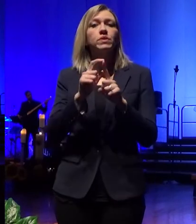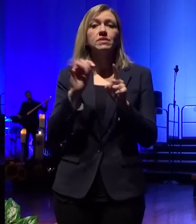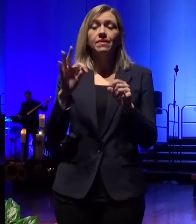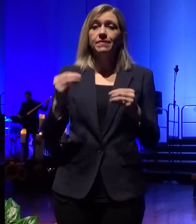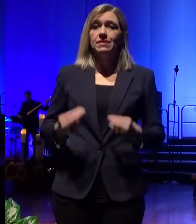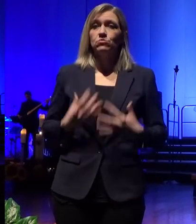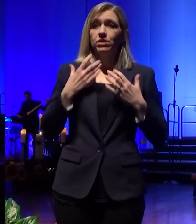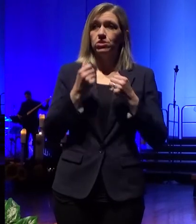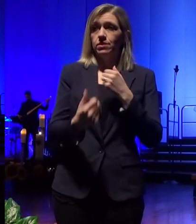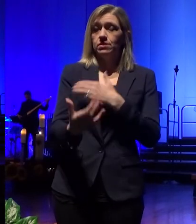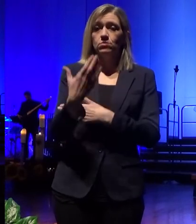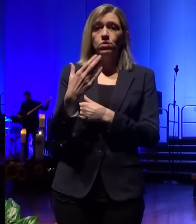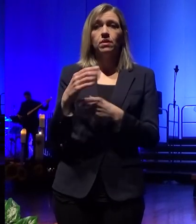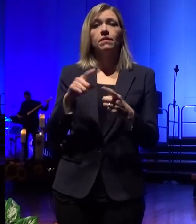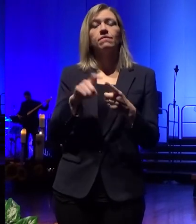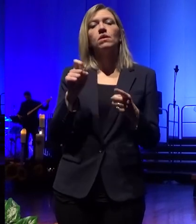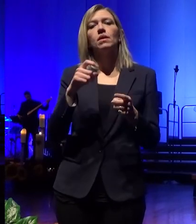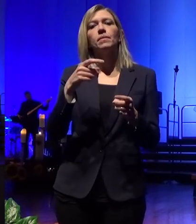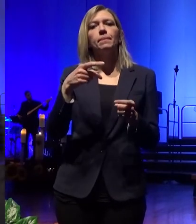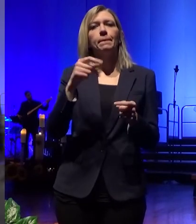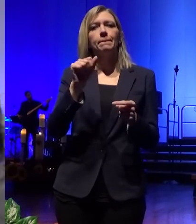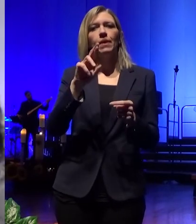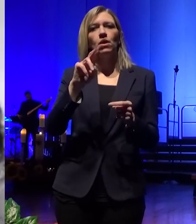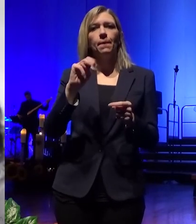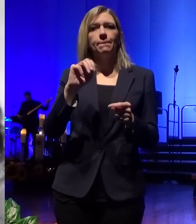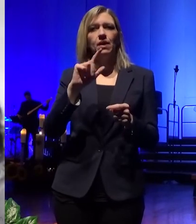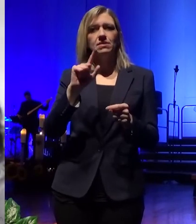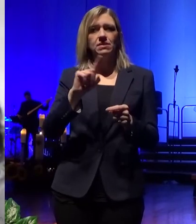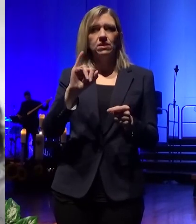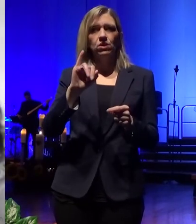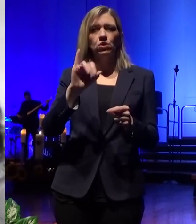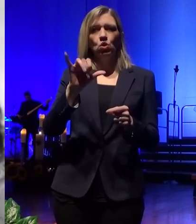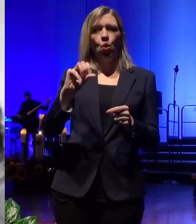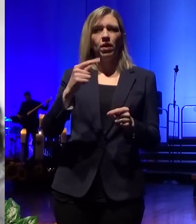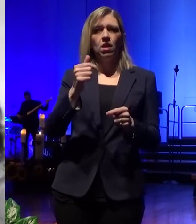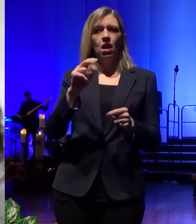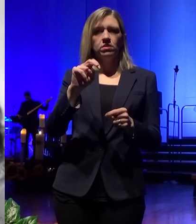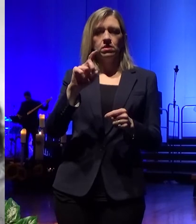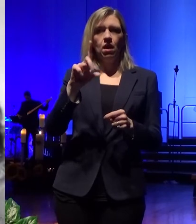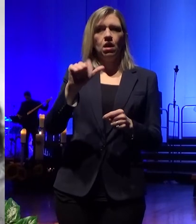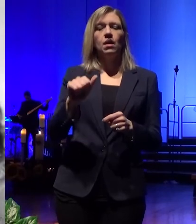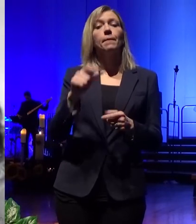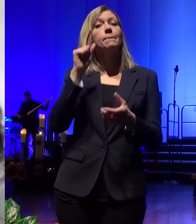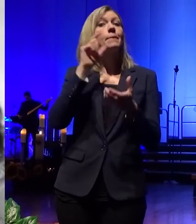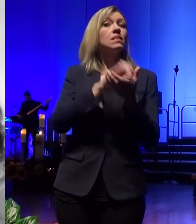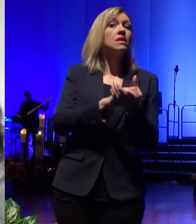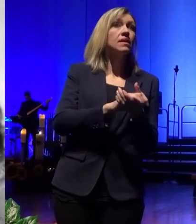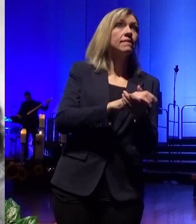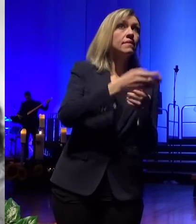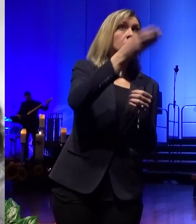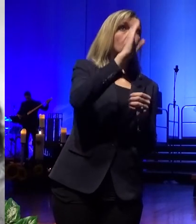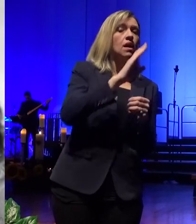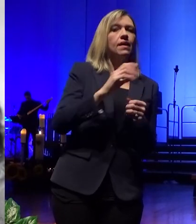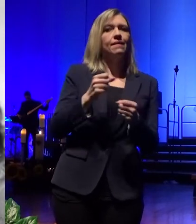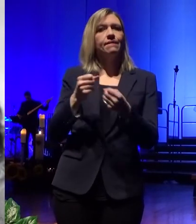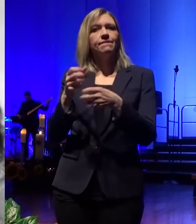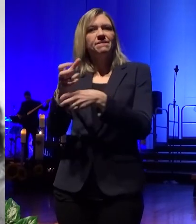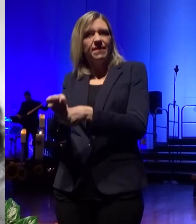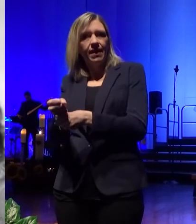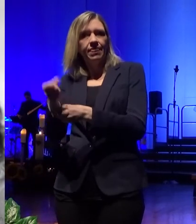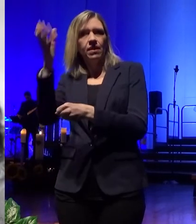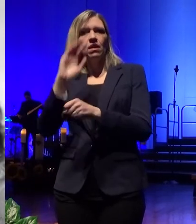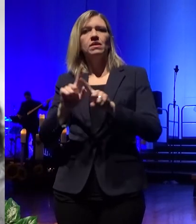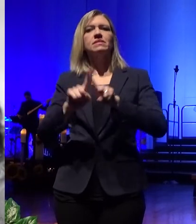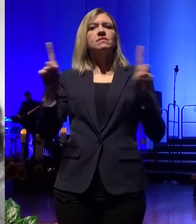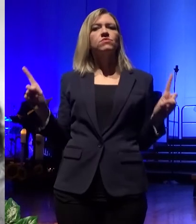Words of inspiration this morning come from Paramahansa Yogananda. Belief in God and faith in God are different.